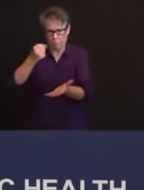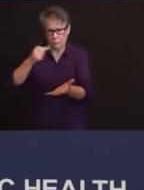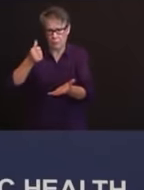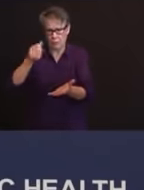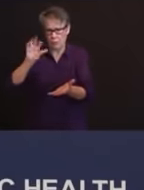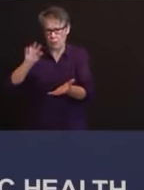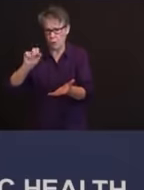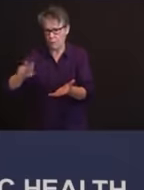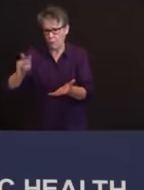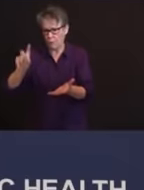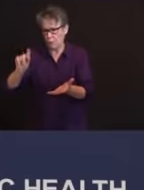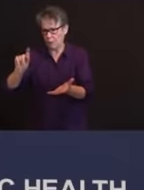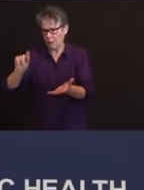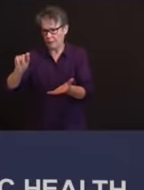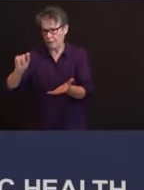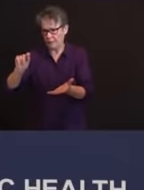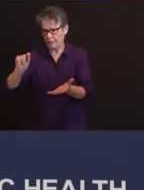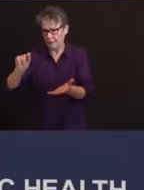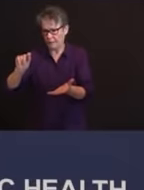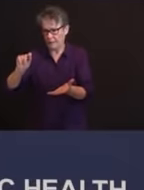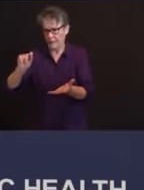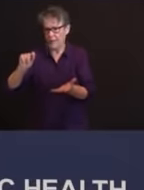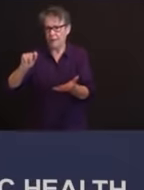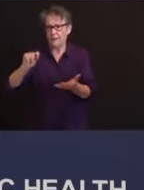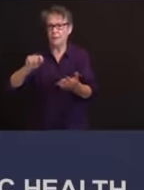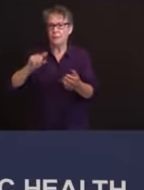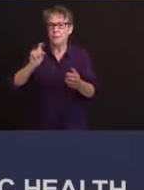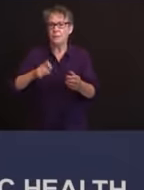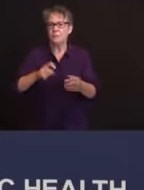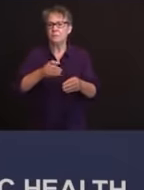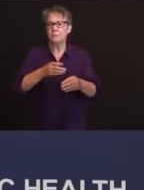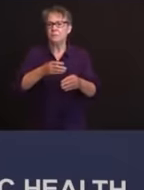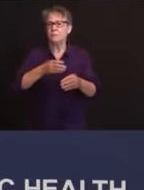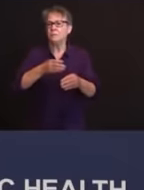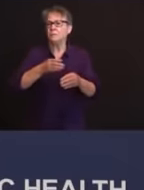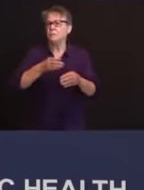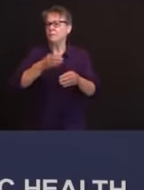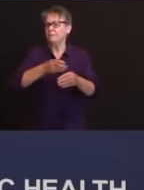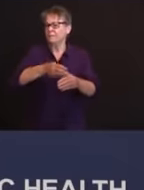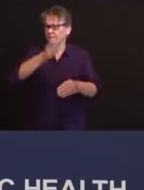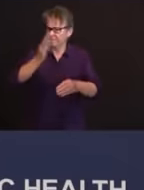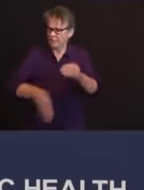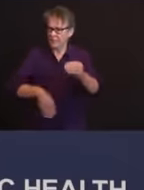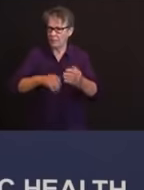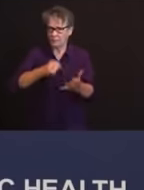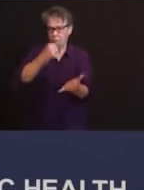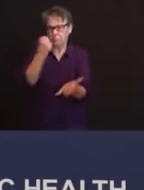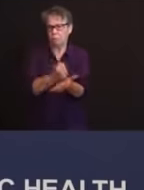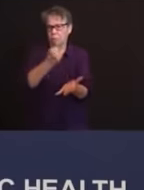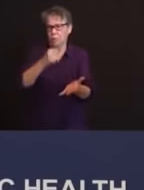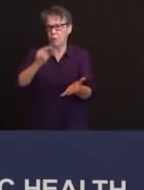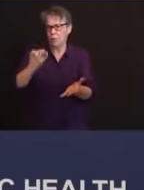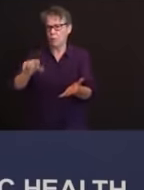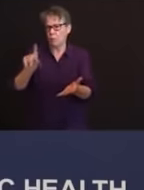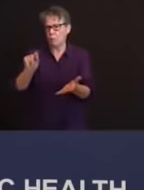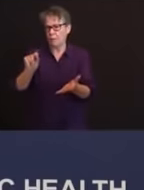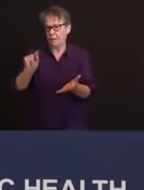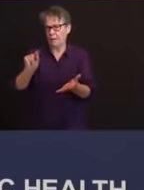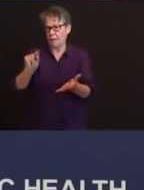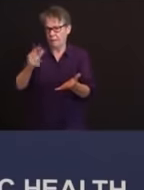certify by November 20. The basis upon which, and again, we've said this before, there